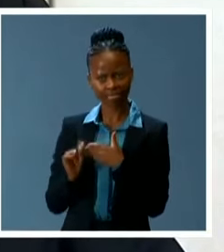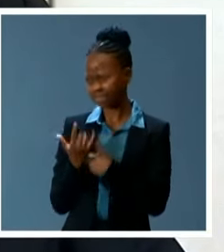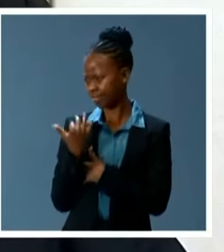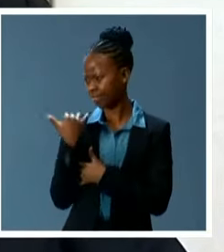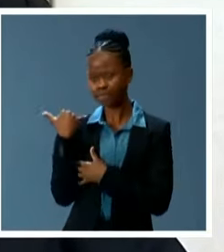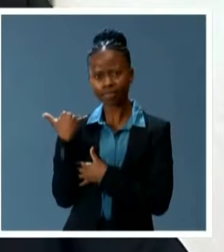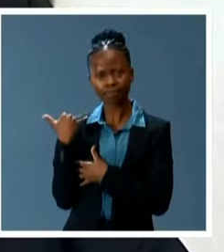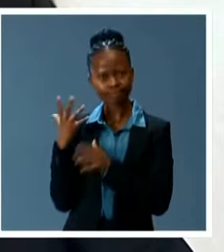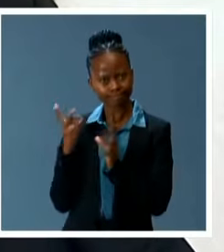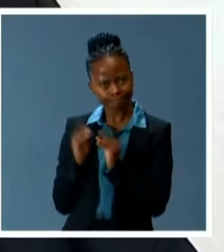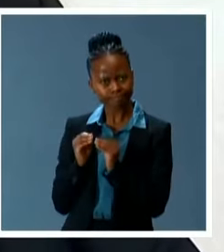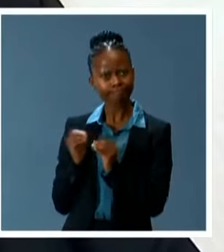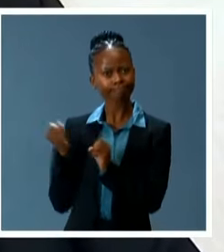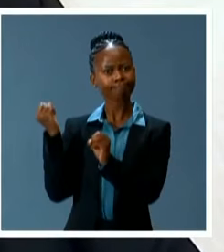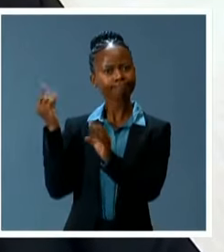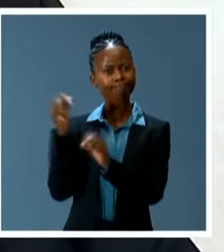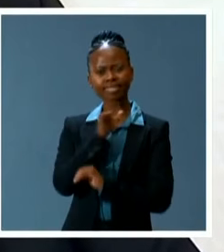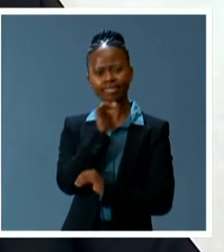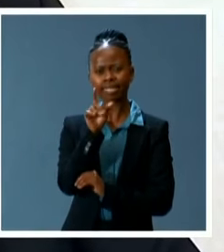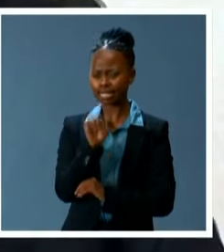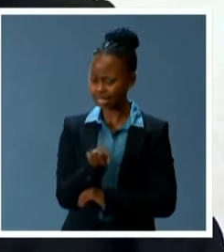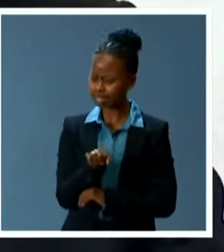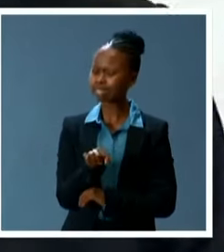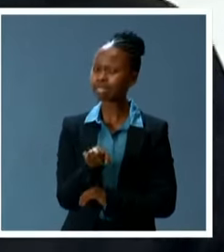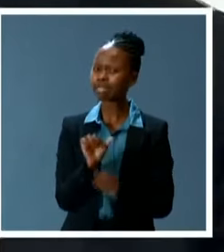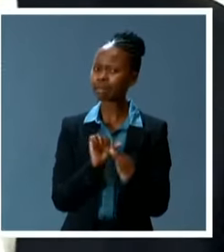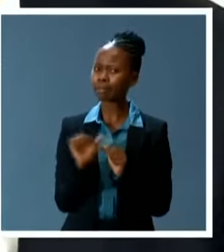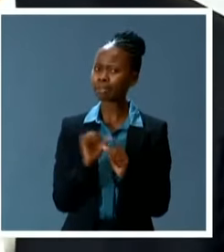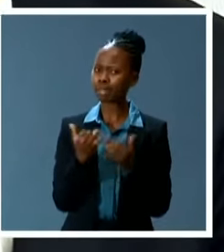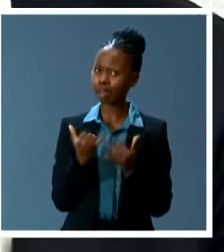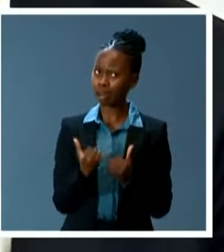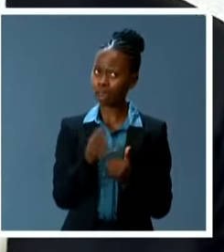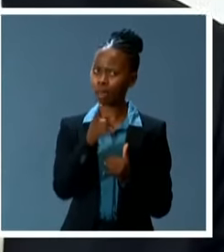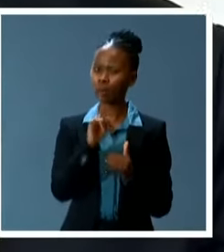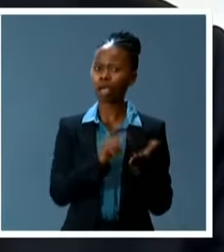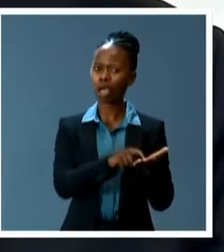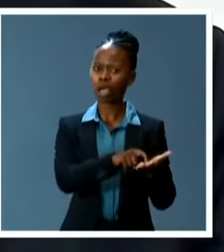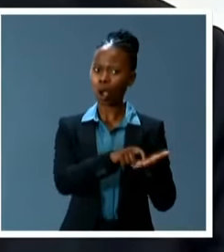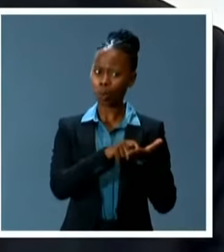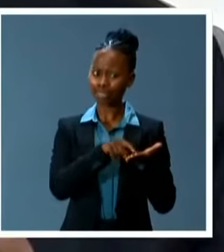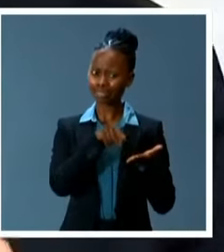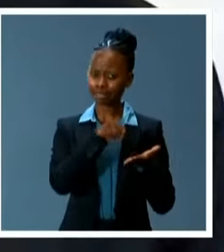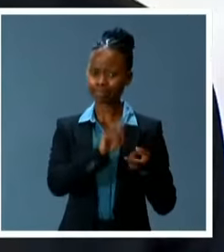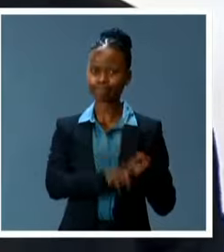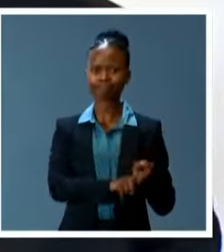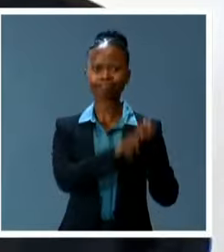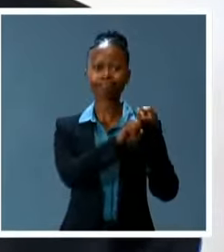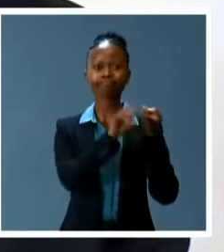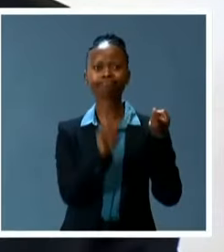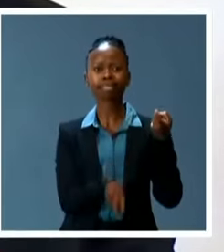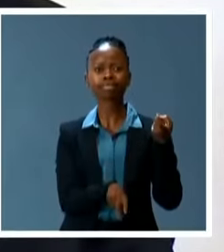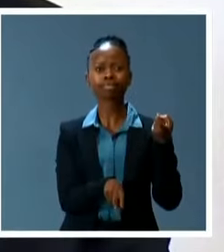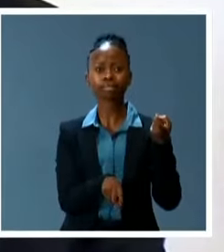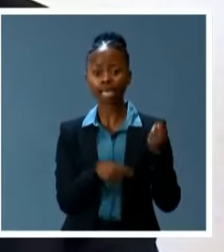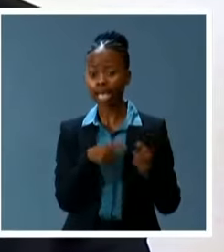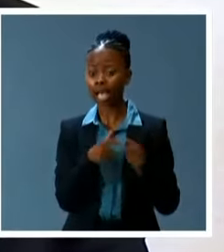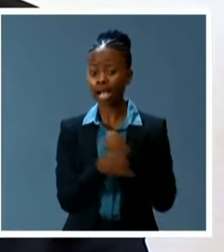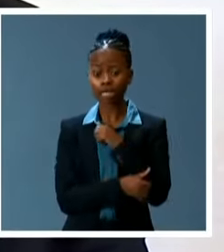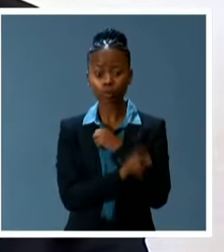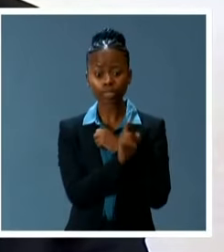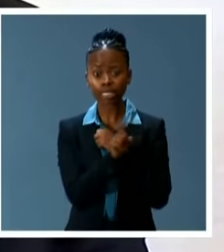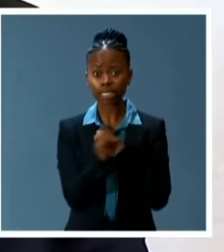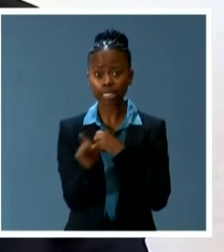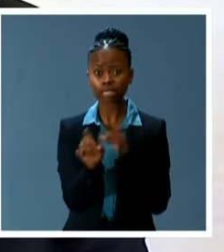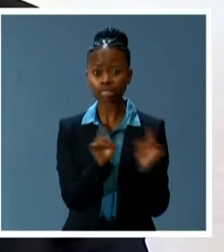to suspend payments in relation to the debt of the lowest income countries, but all developing